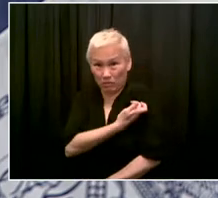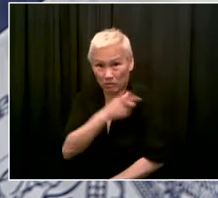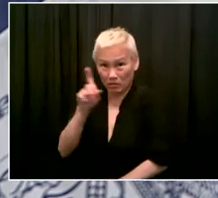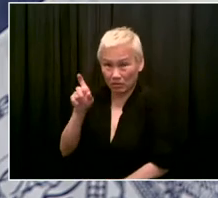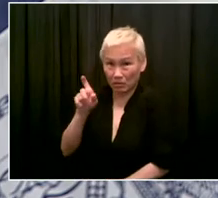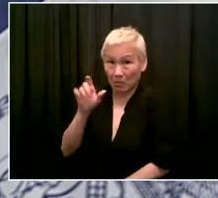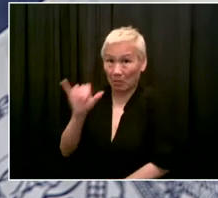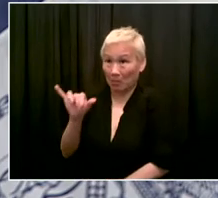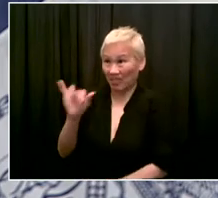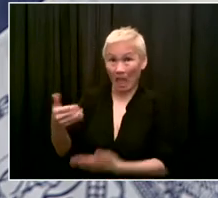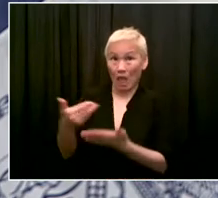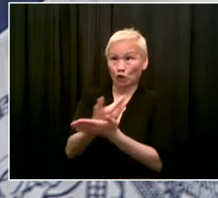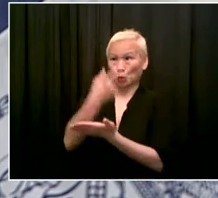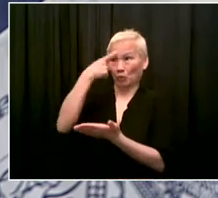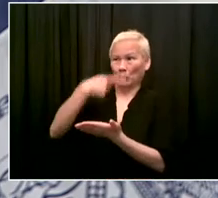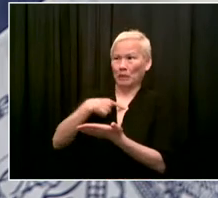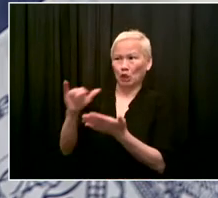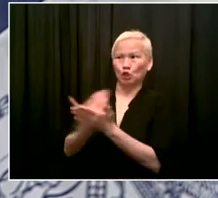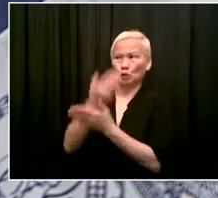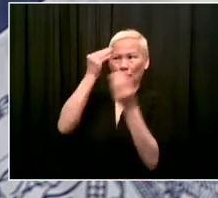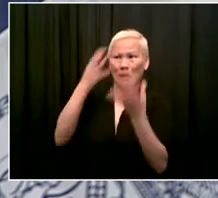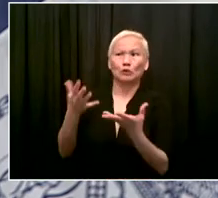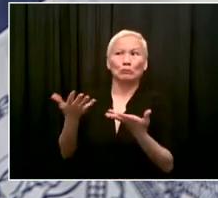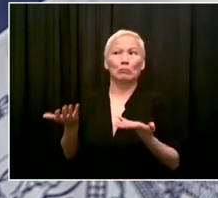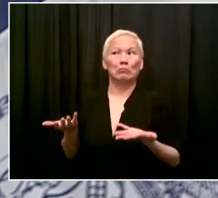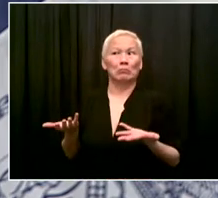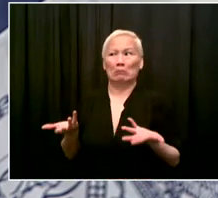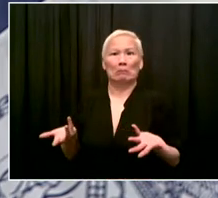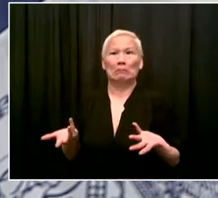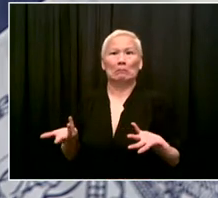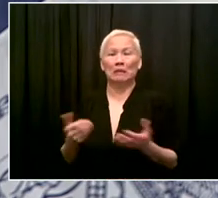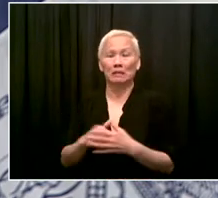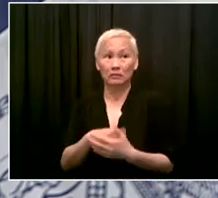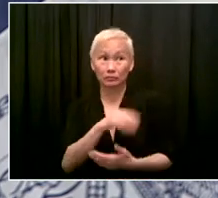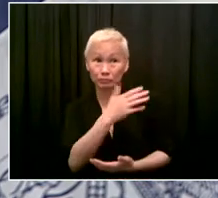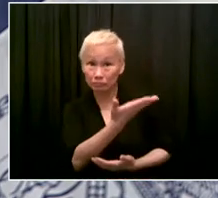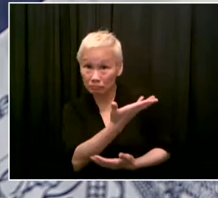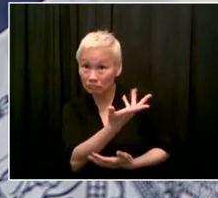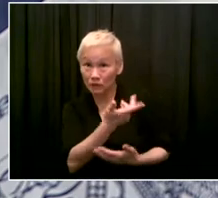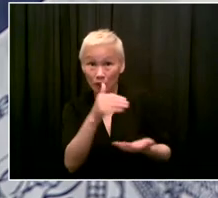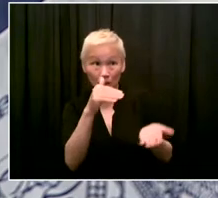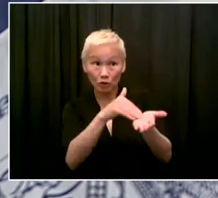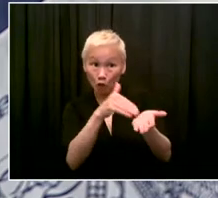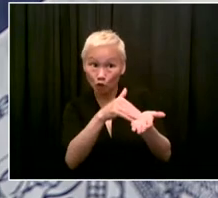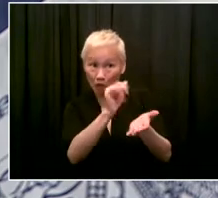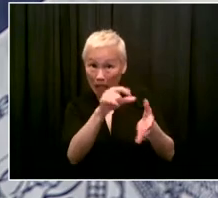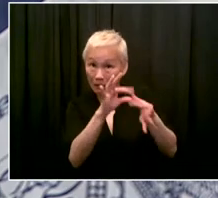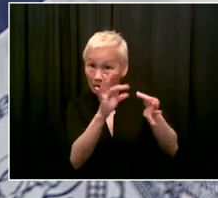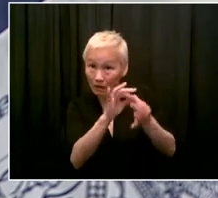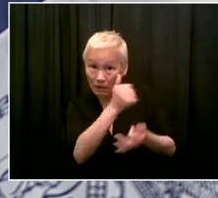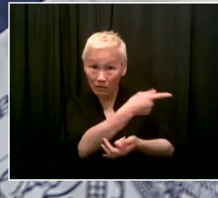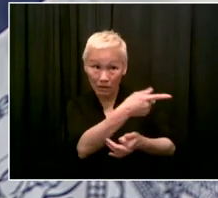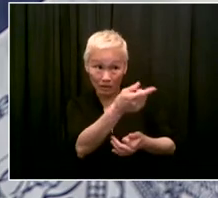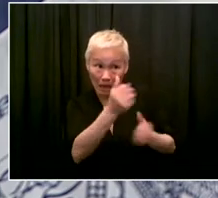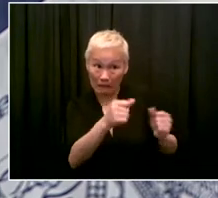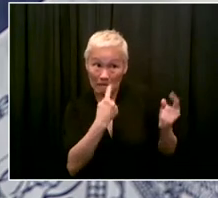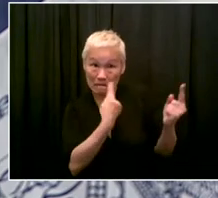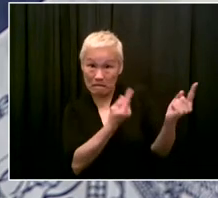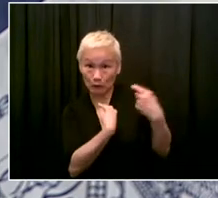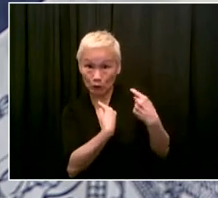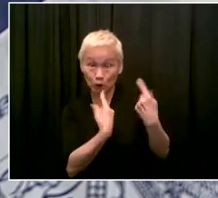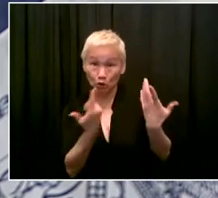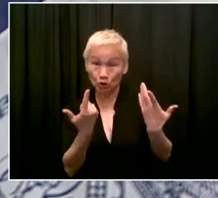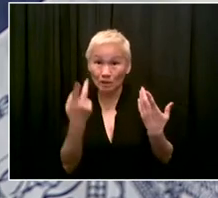of it. Dr. Choksi, Dr. Katz, answer as best you can now. Have you seen evidence of this, and how do